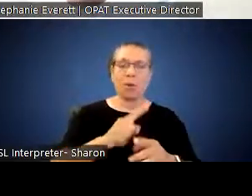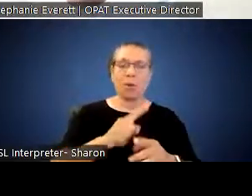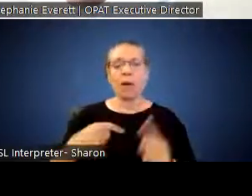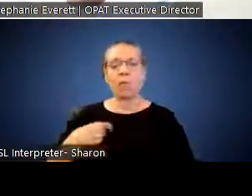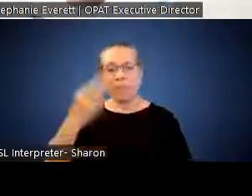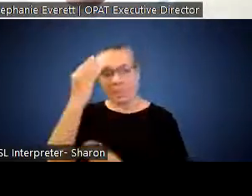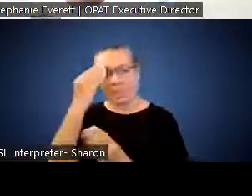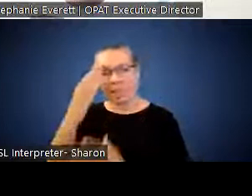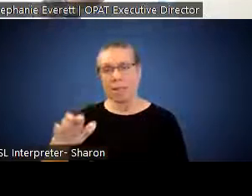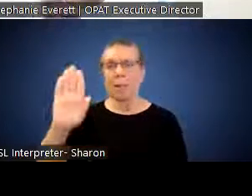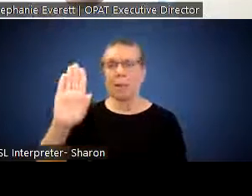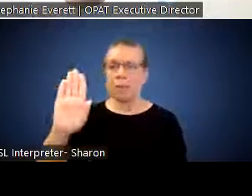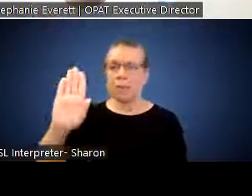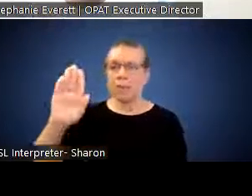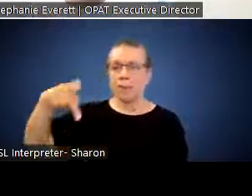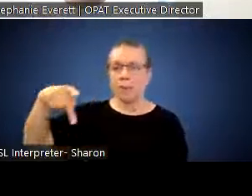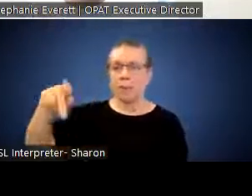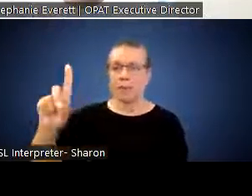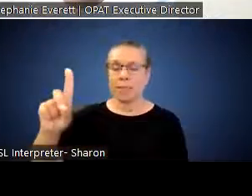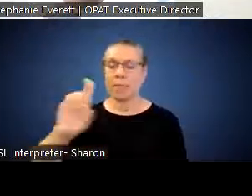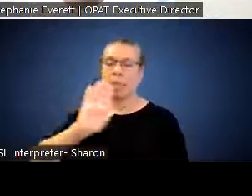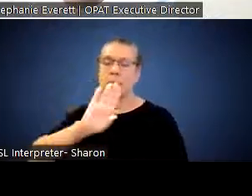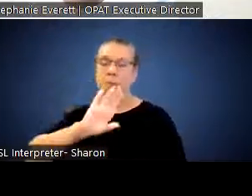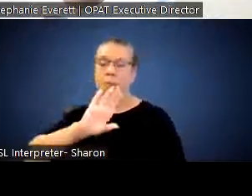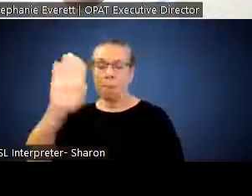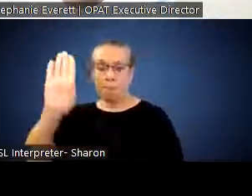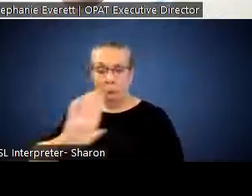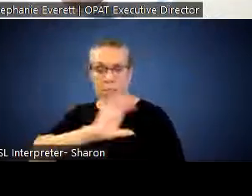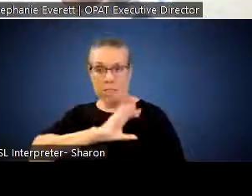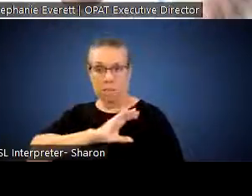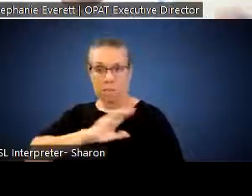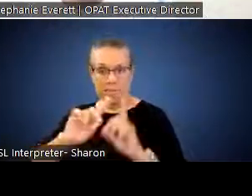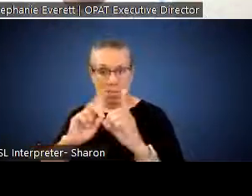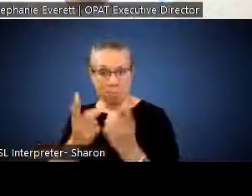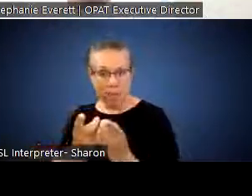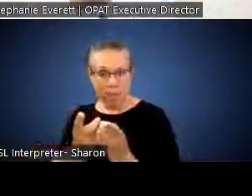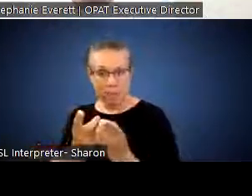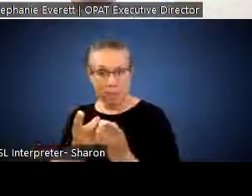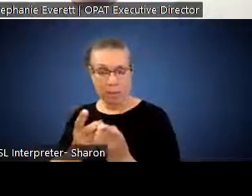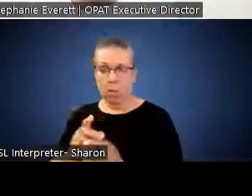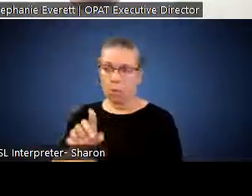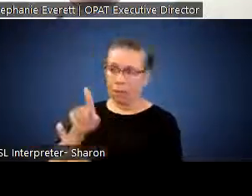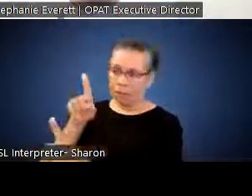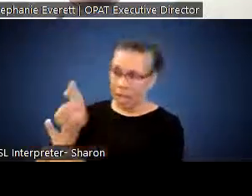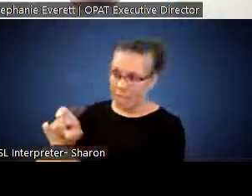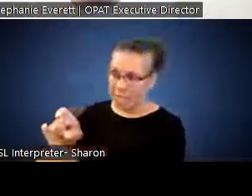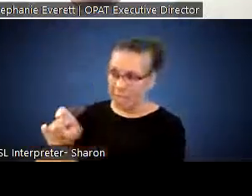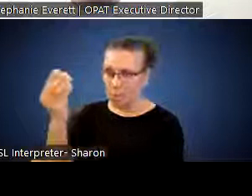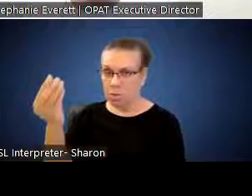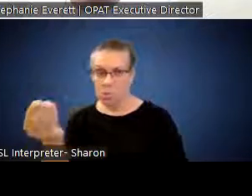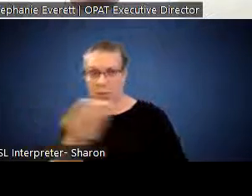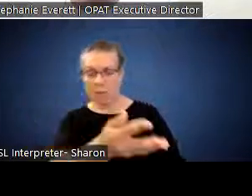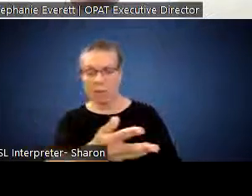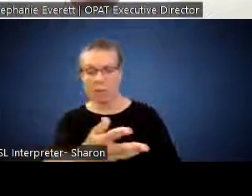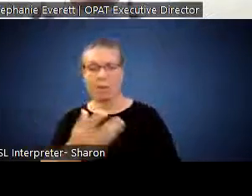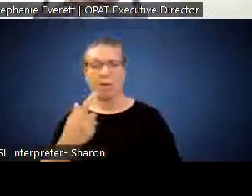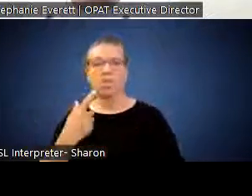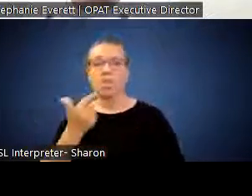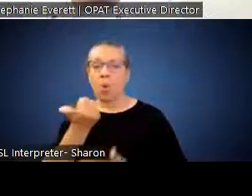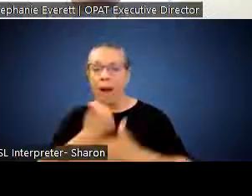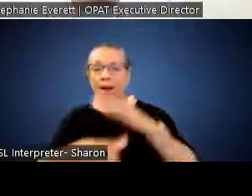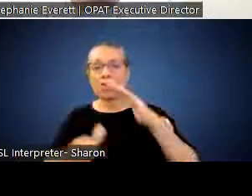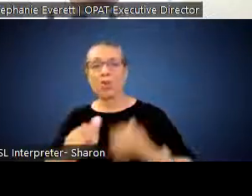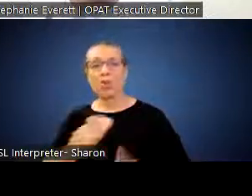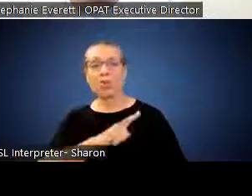BPD know, and Boston Police Department, who then would have to send it up to the post, because we are not underneath the legislature. We